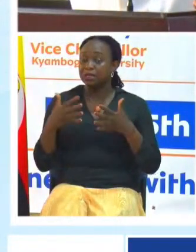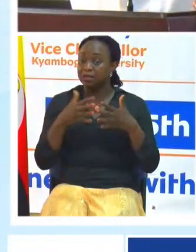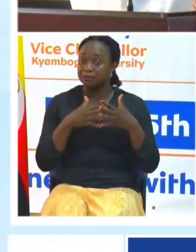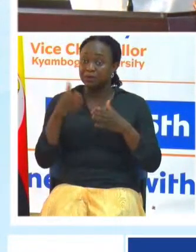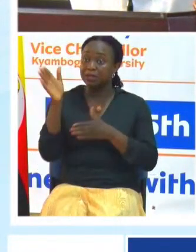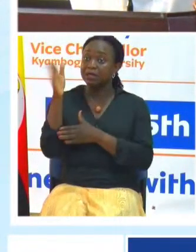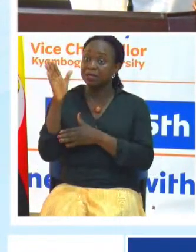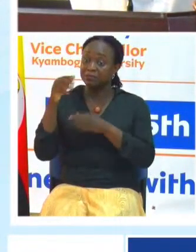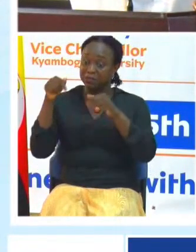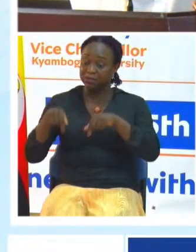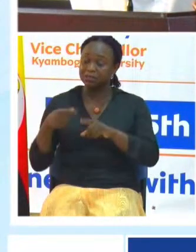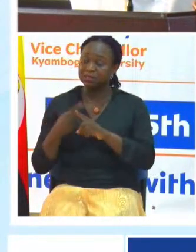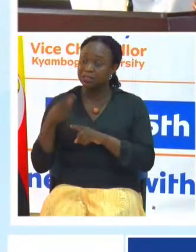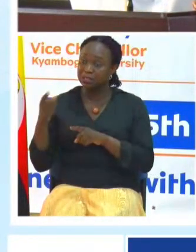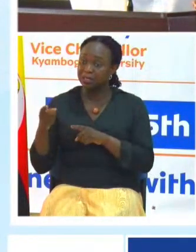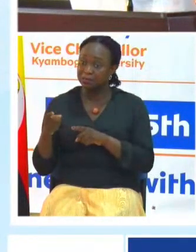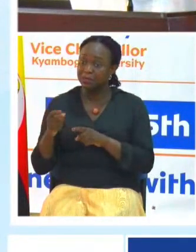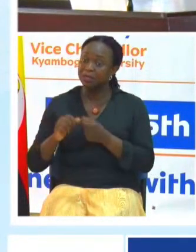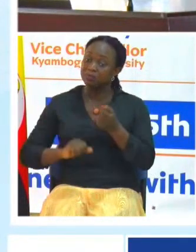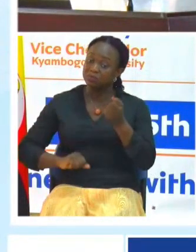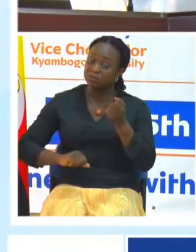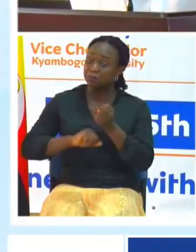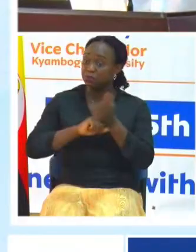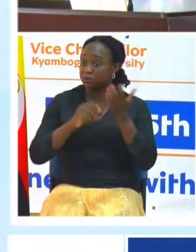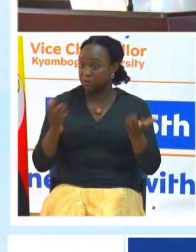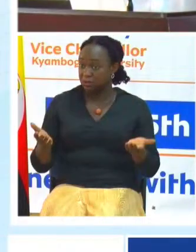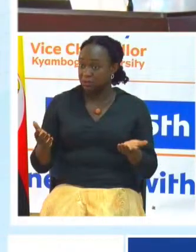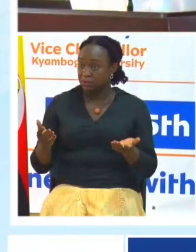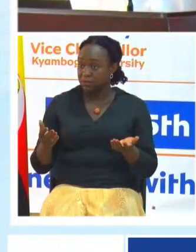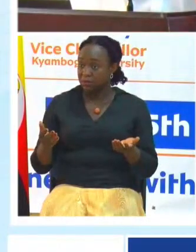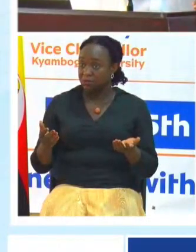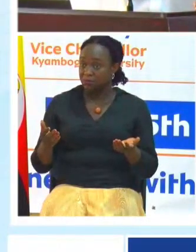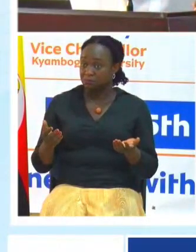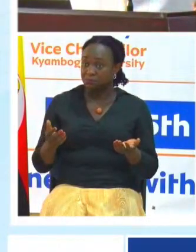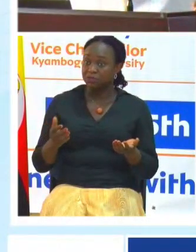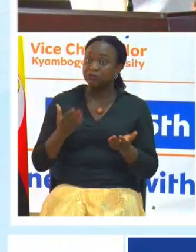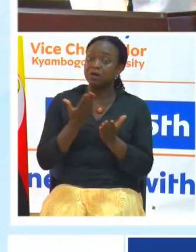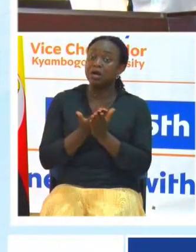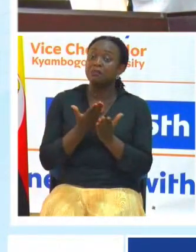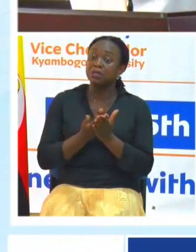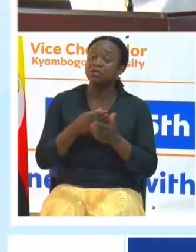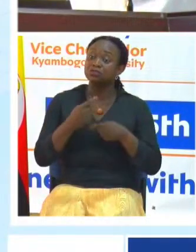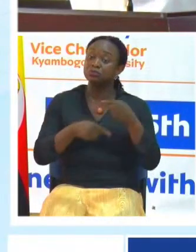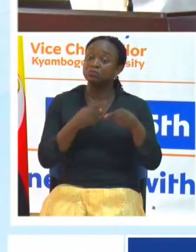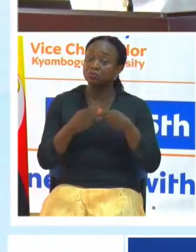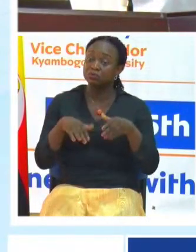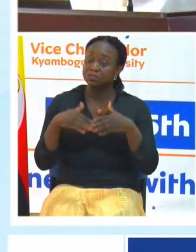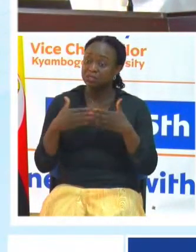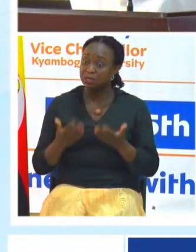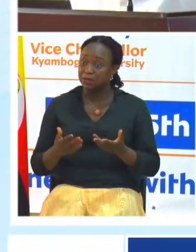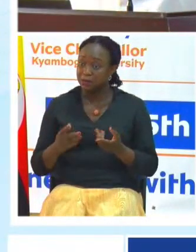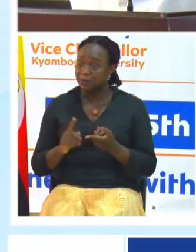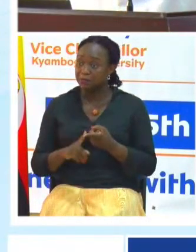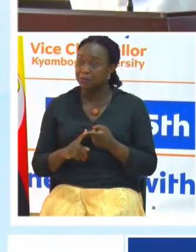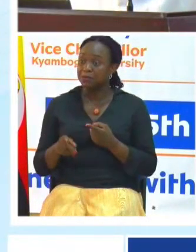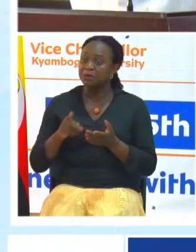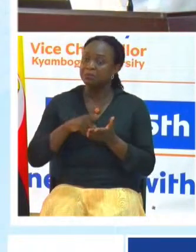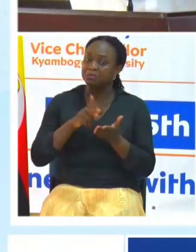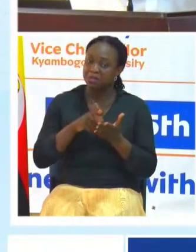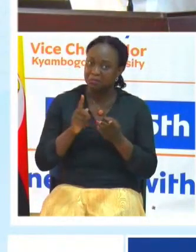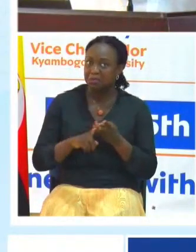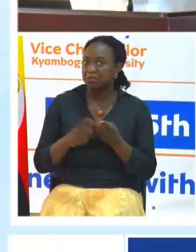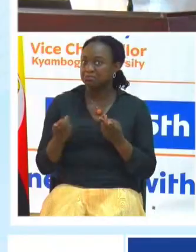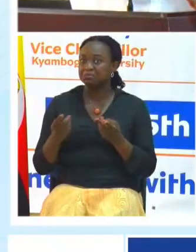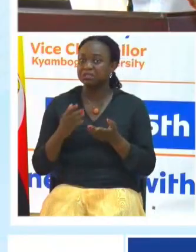States Embassy here in Kampala will facilitate them with the first phase of their application process with standardized tests, payment